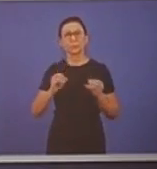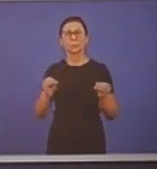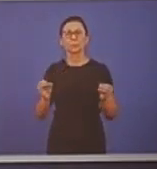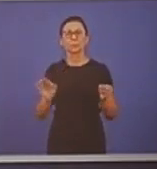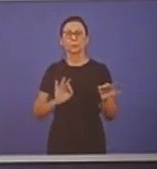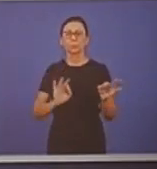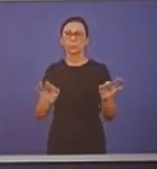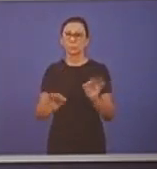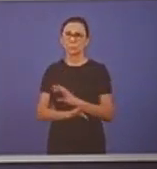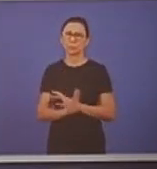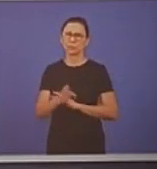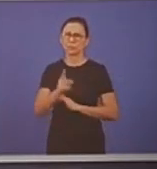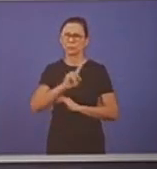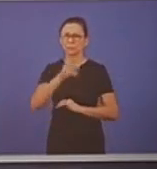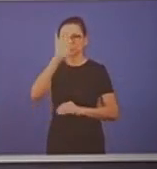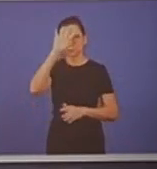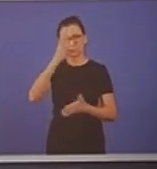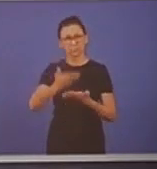ready.